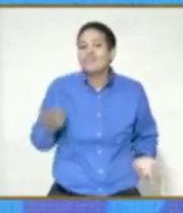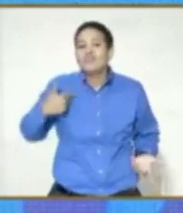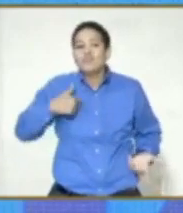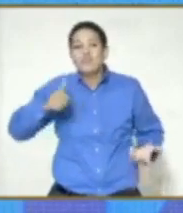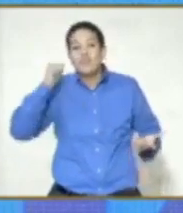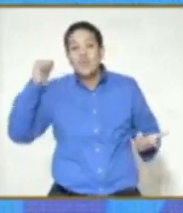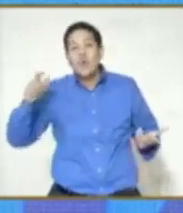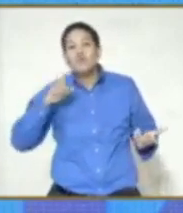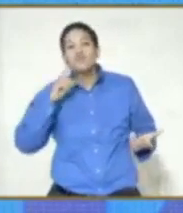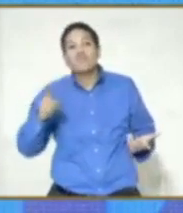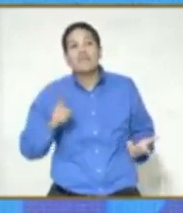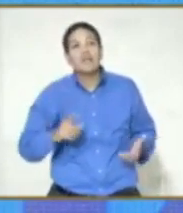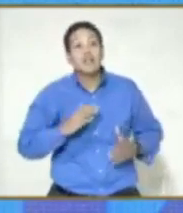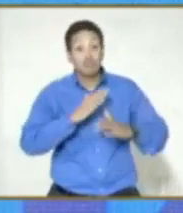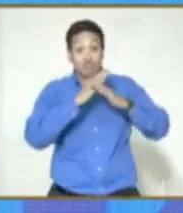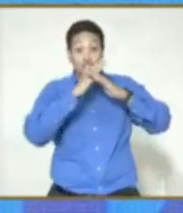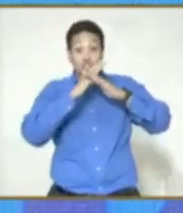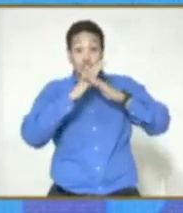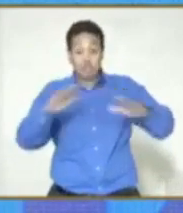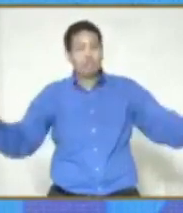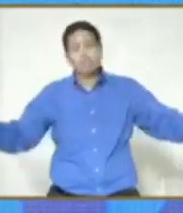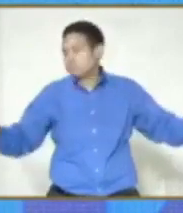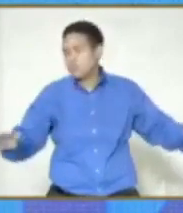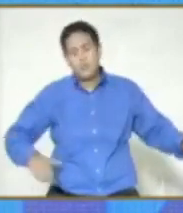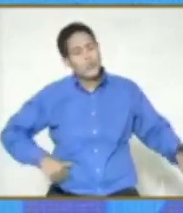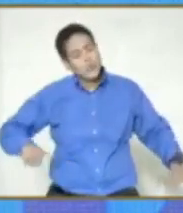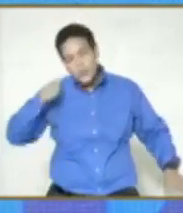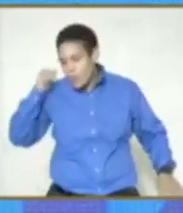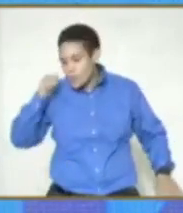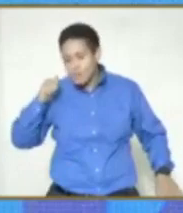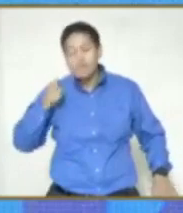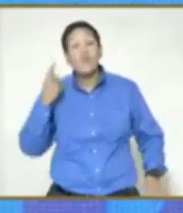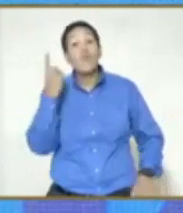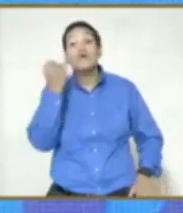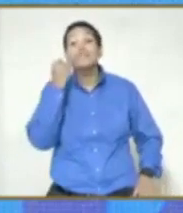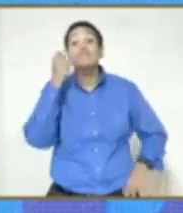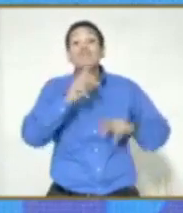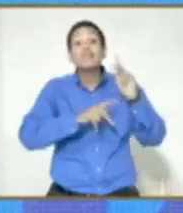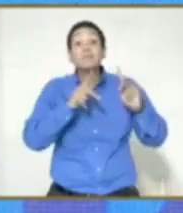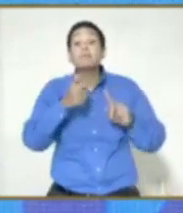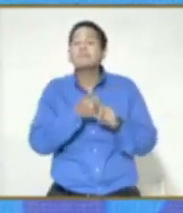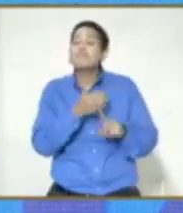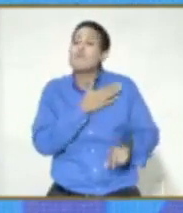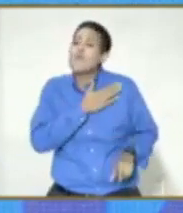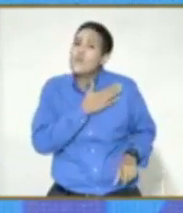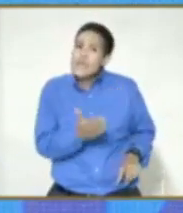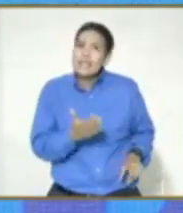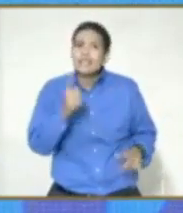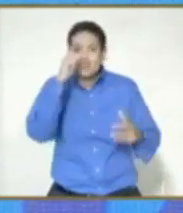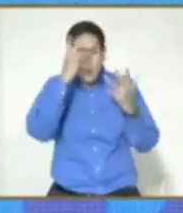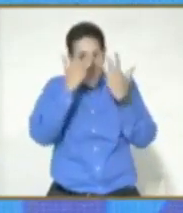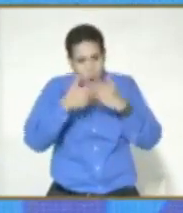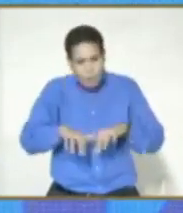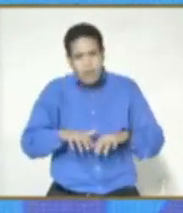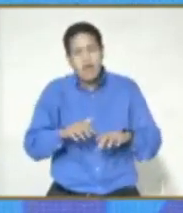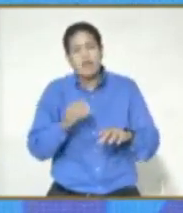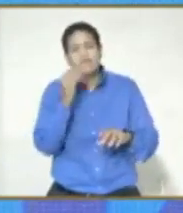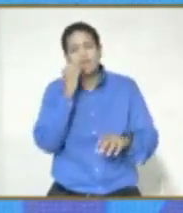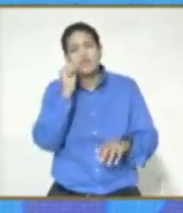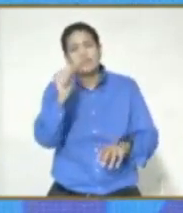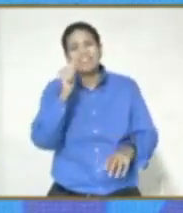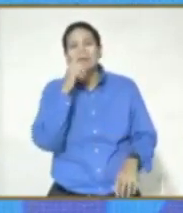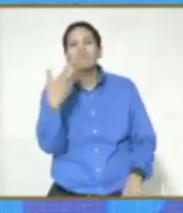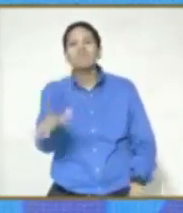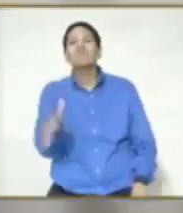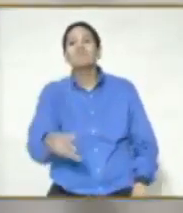lift the restrictions unless people are willing to comply. Yeah. Thank you,